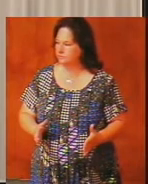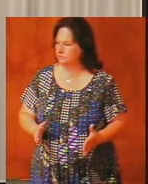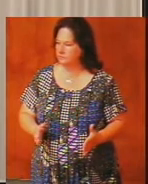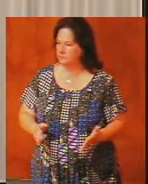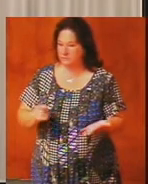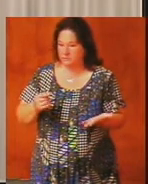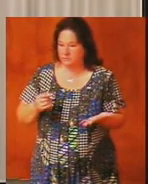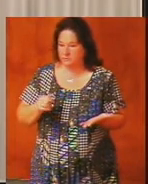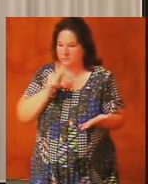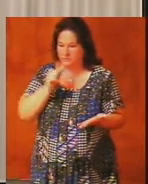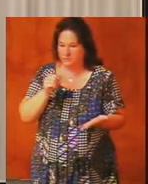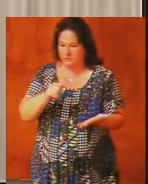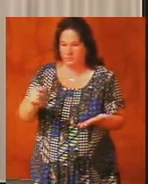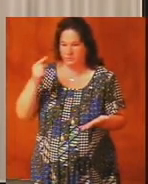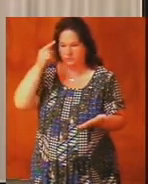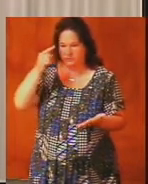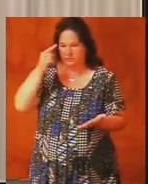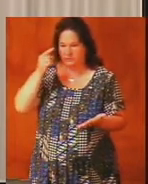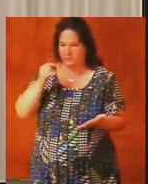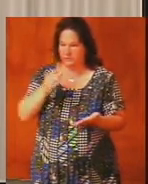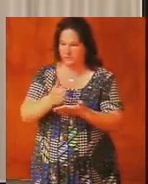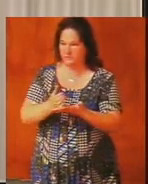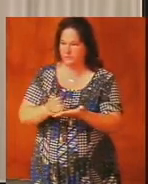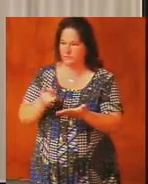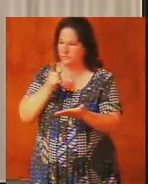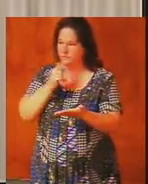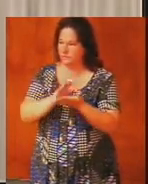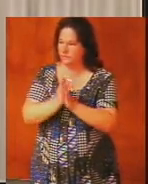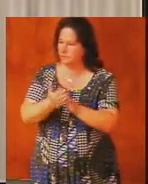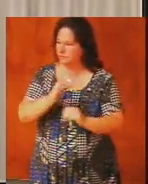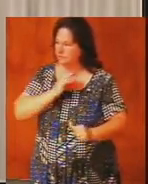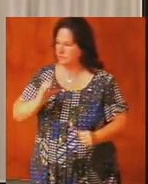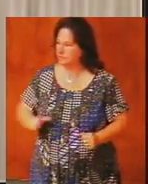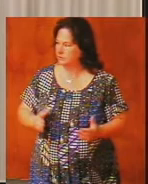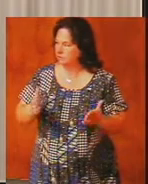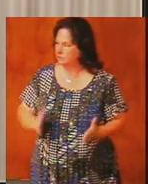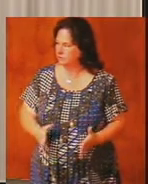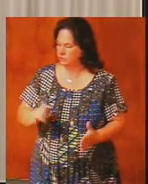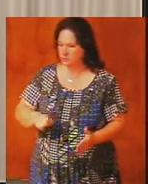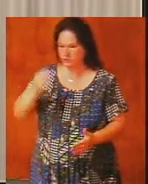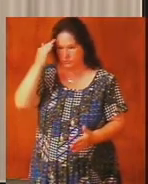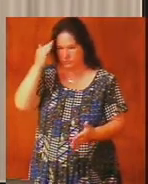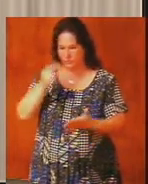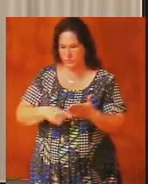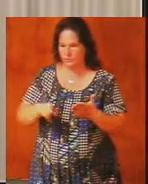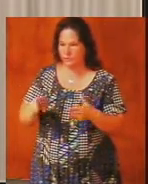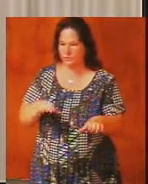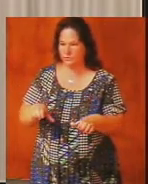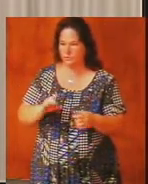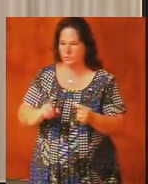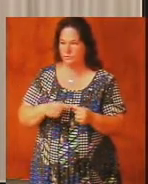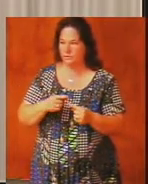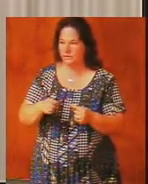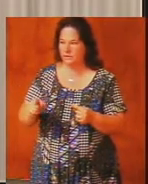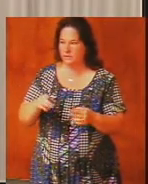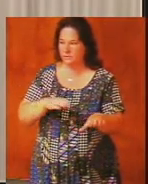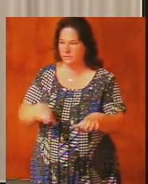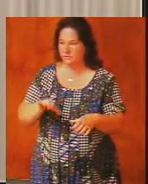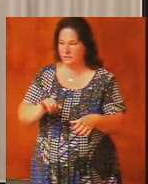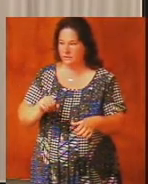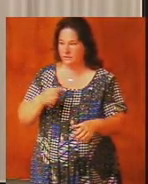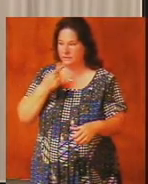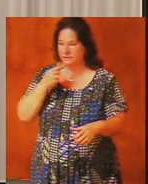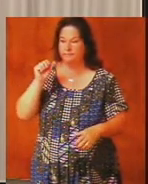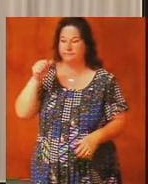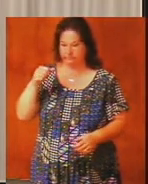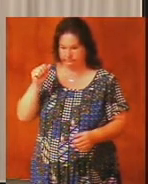Don't you think someone who becomes a Christian ought to know what they're doing when they do that? Nod your heads